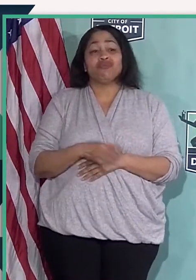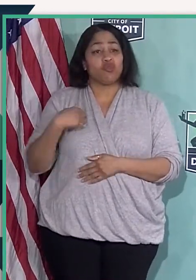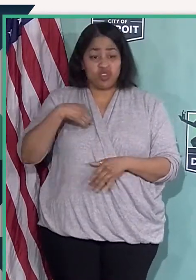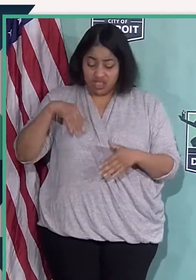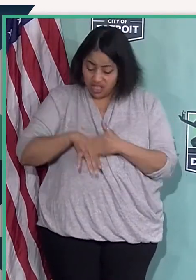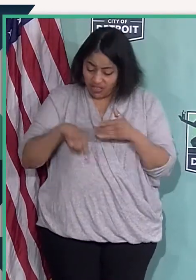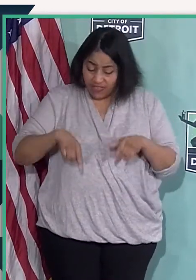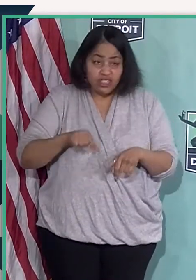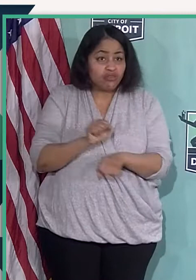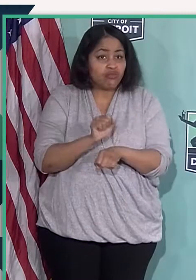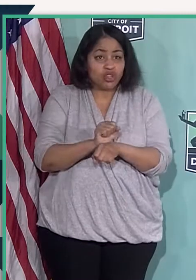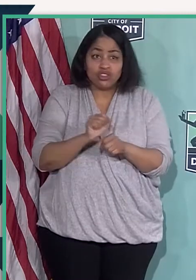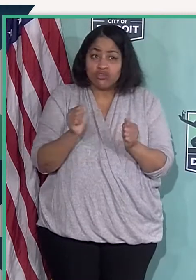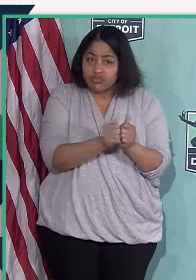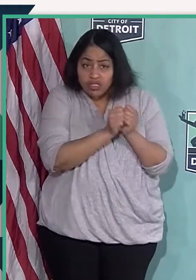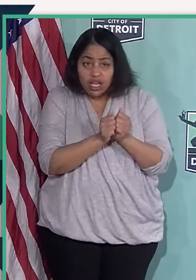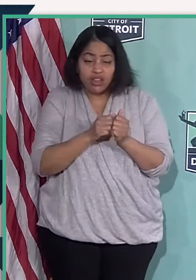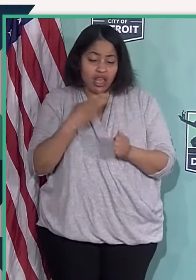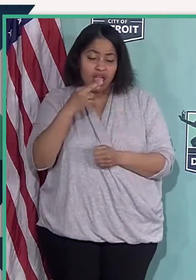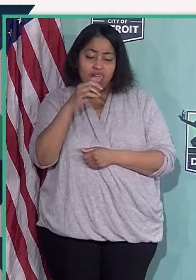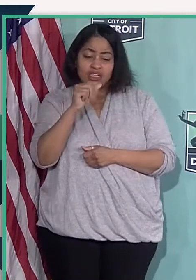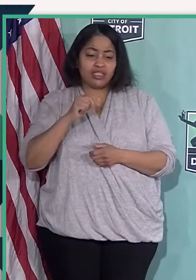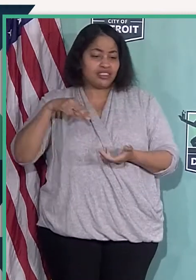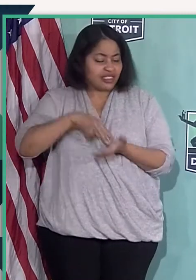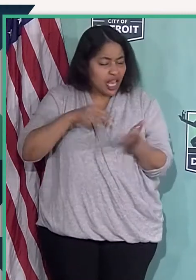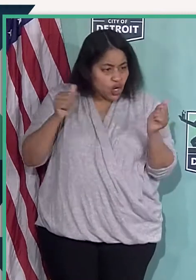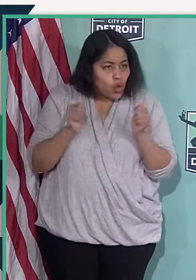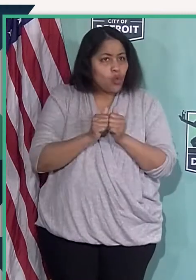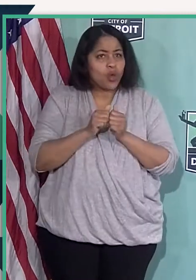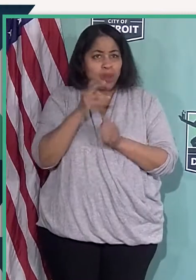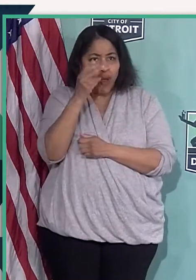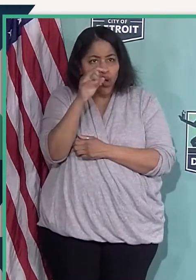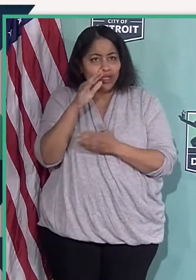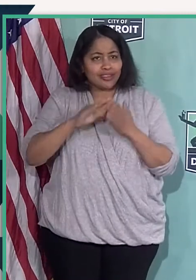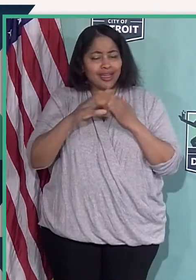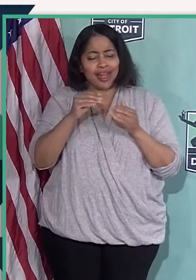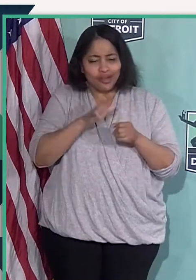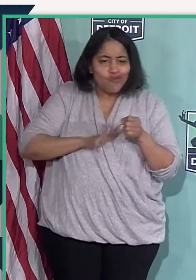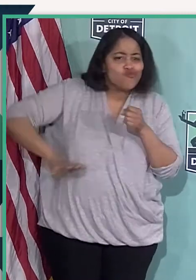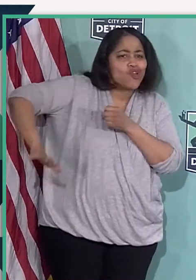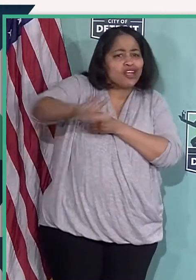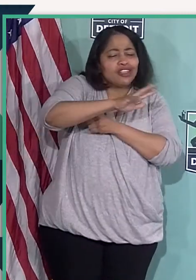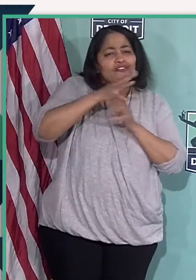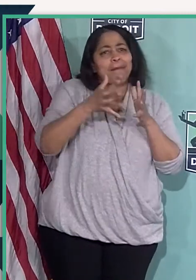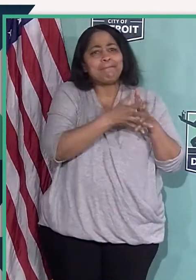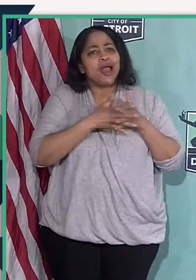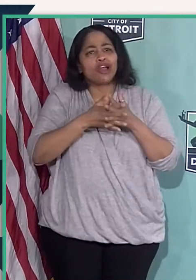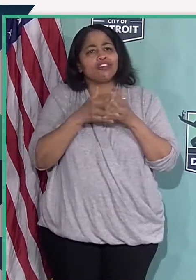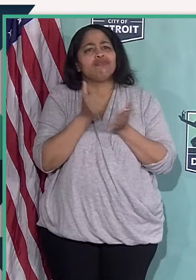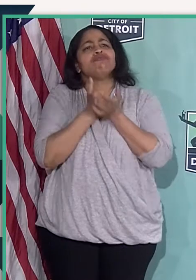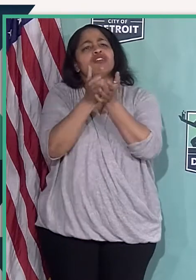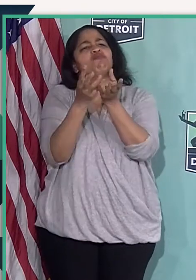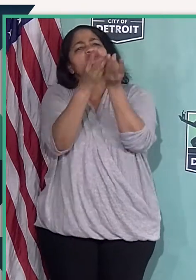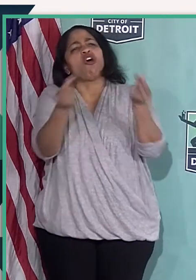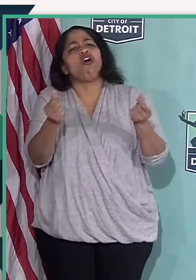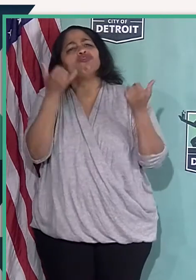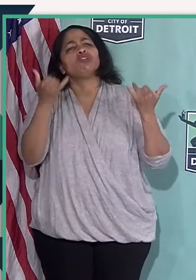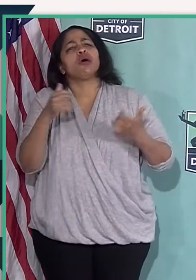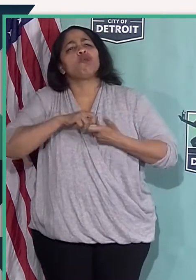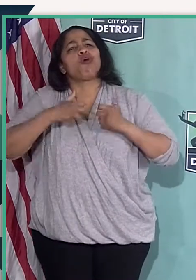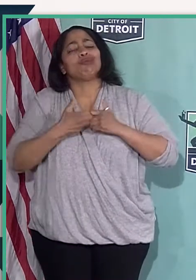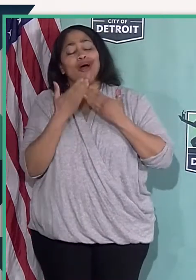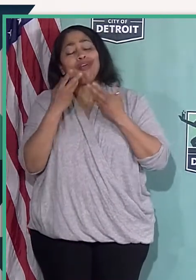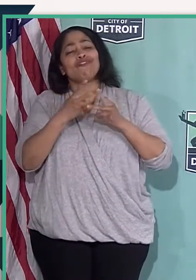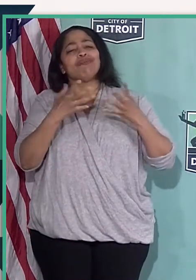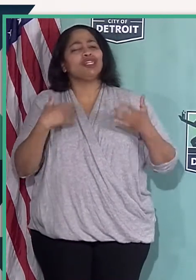this together, and Honda stands with the Motor City and the rest of America to help solve today's problems. Thank you very